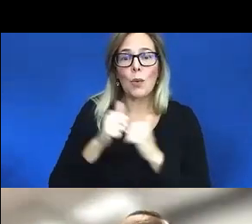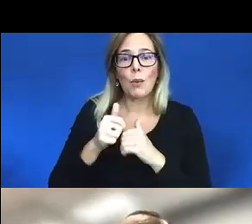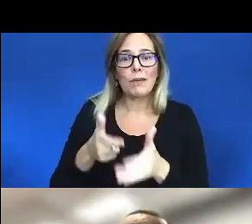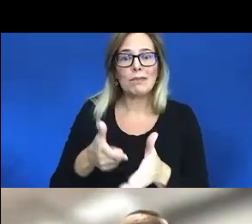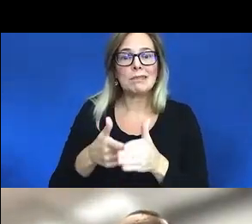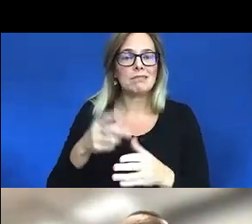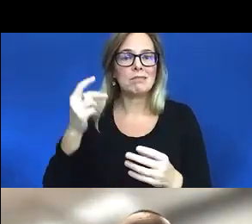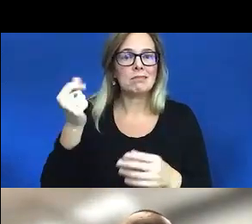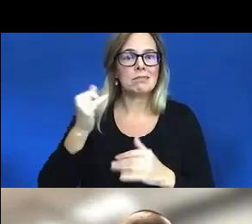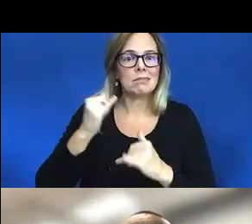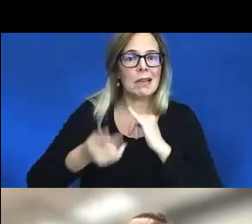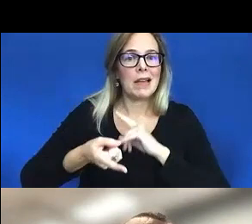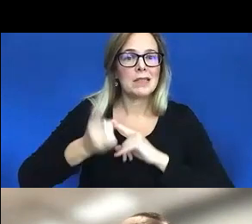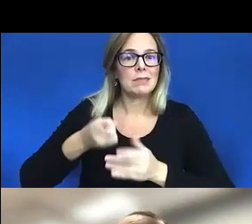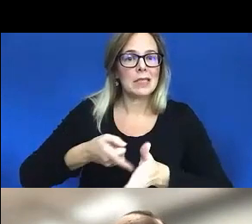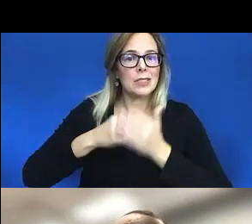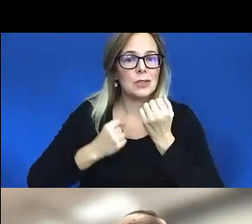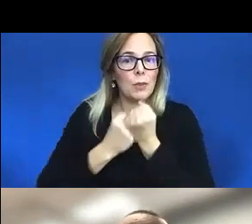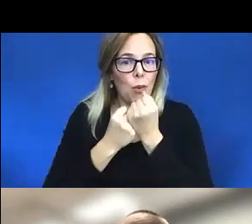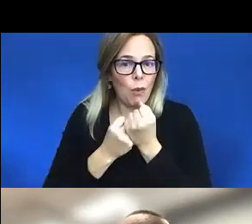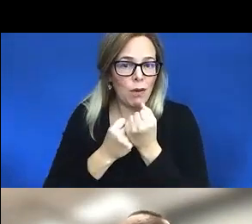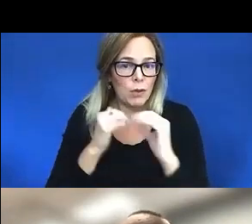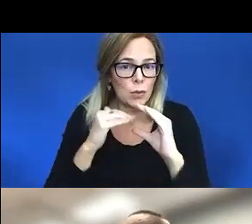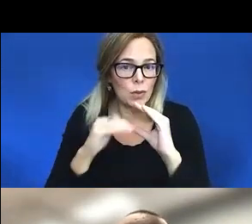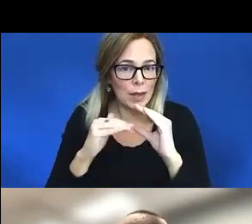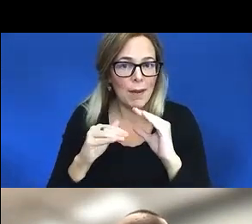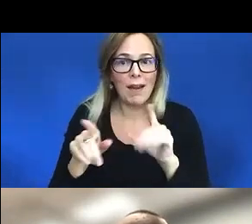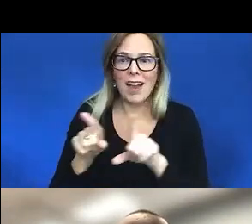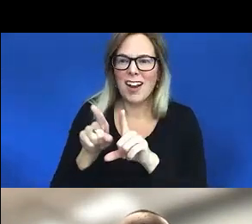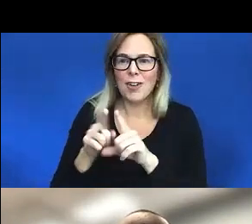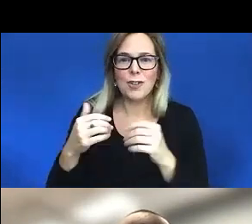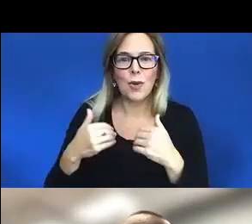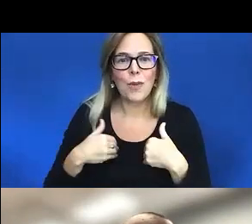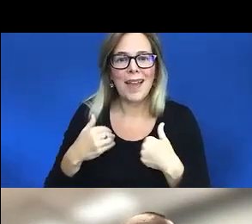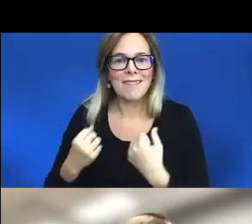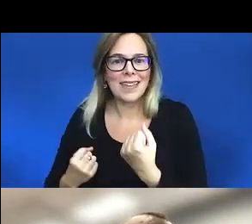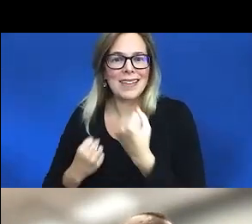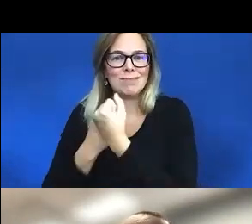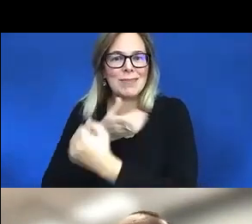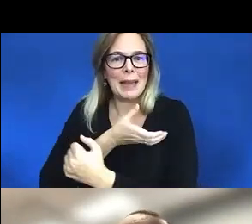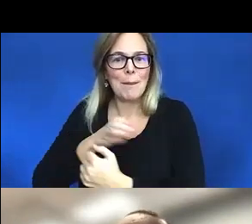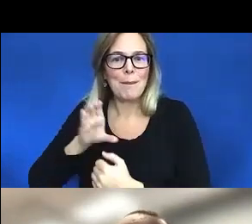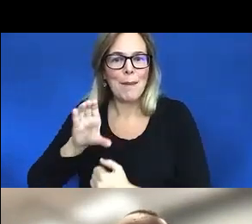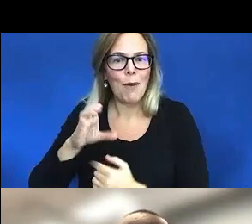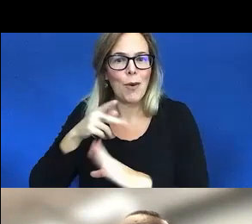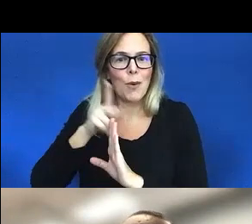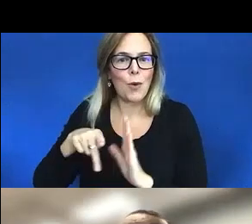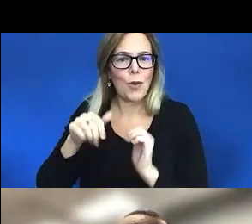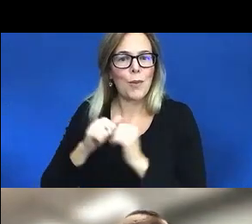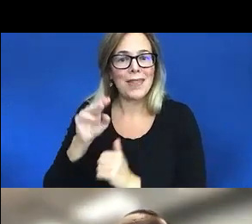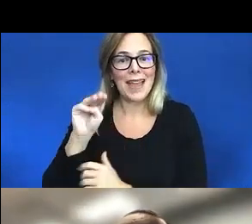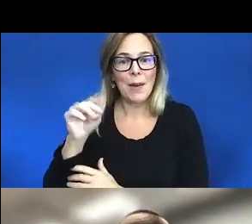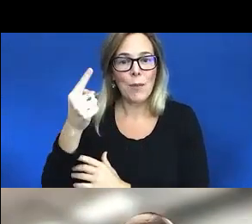focused on well-being. And we have our Empower program with M1 students paired with 2 to 3 student members with